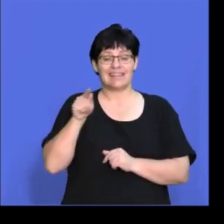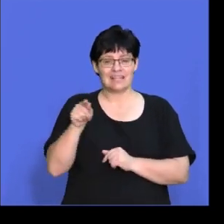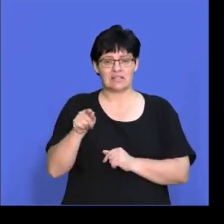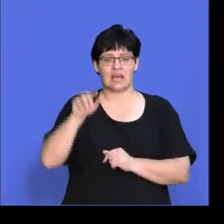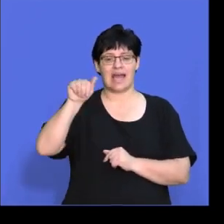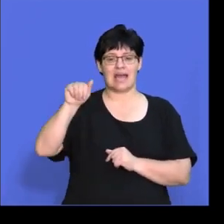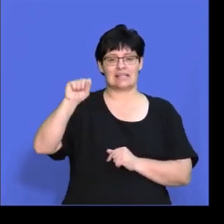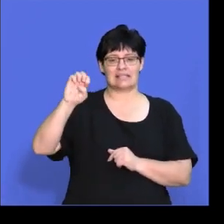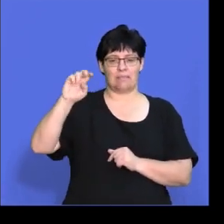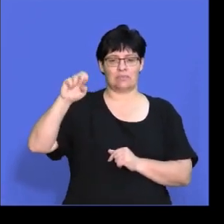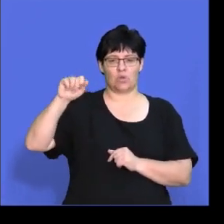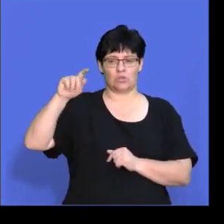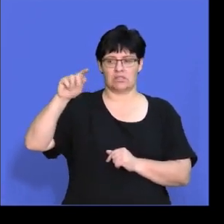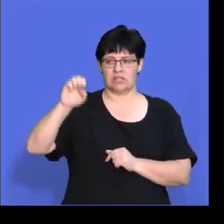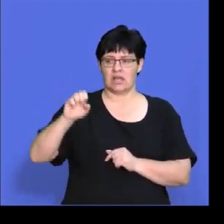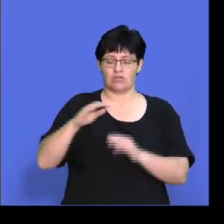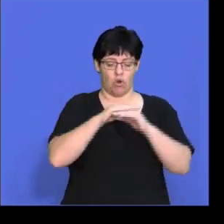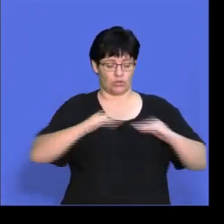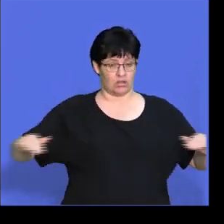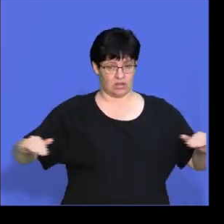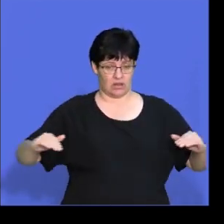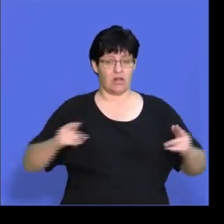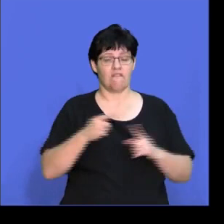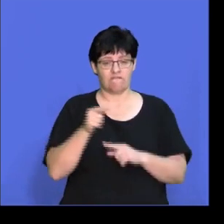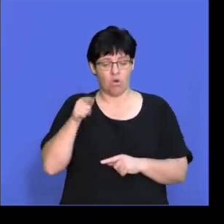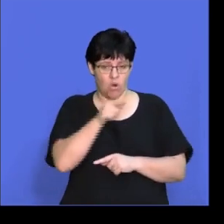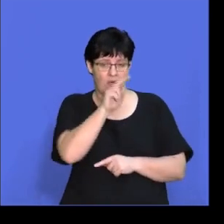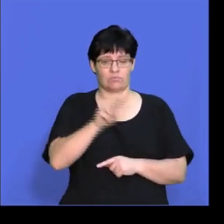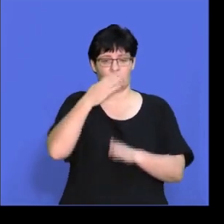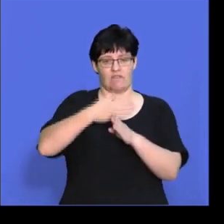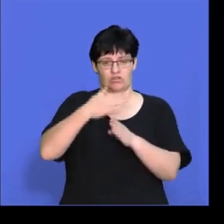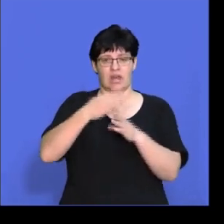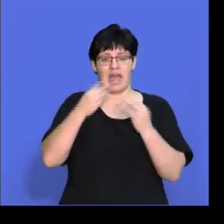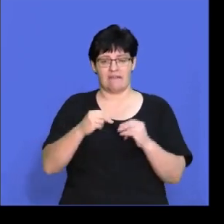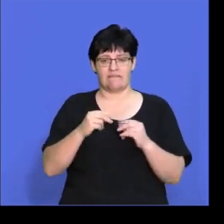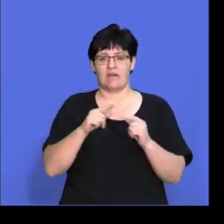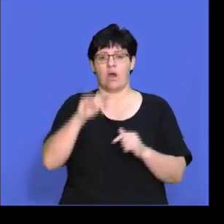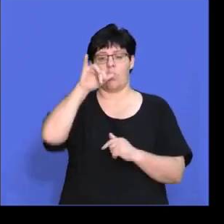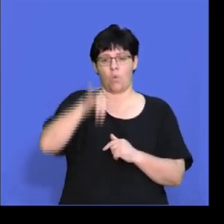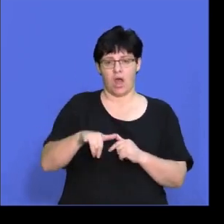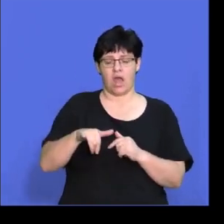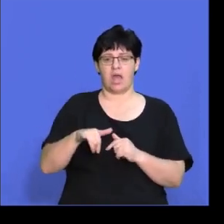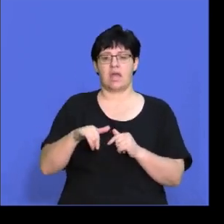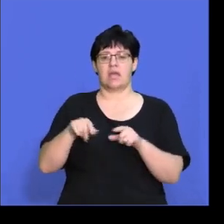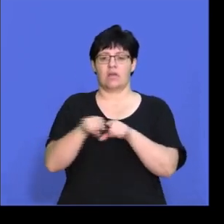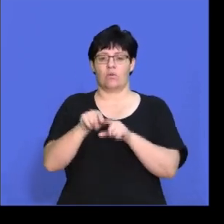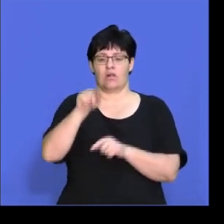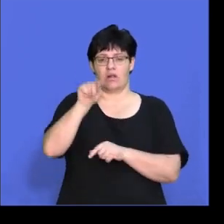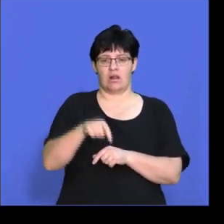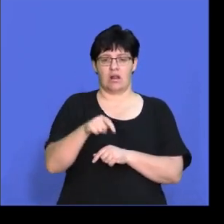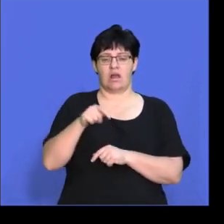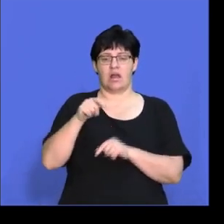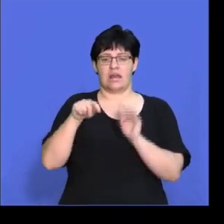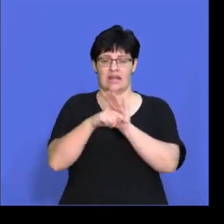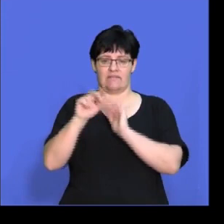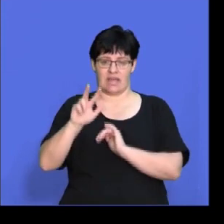the asymptote. This is the horizontal asymptote of that exponential function, and it has the equation y equals -8. Okay,